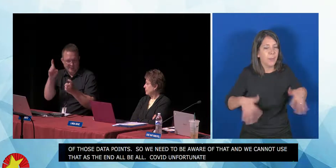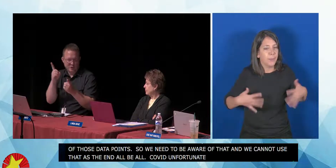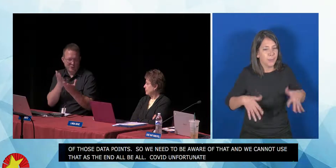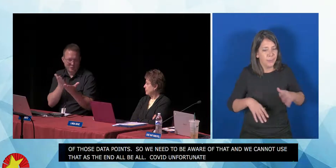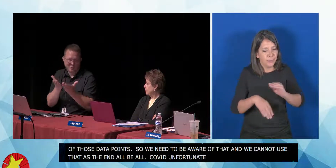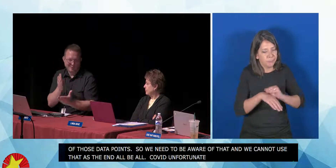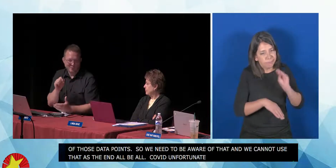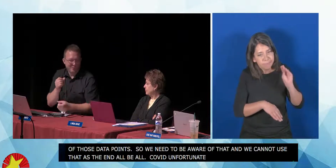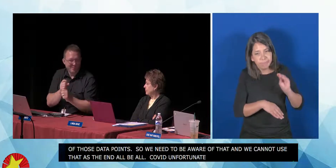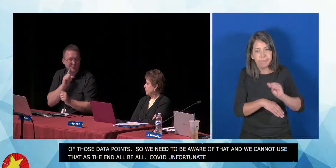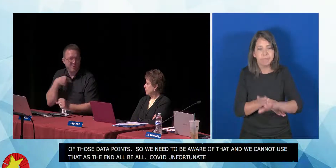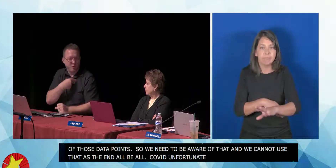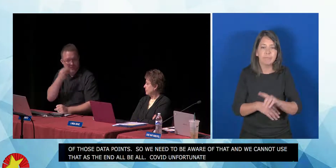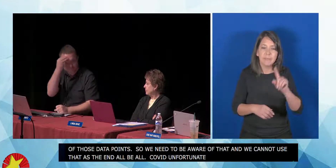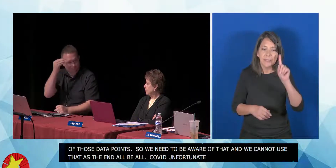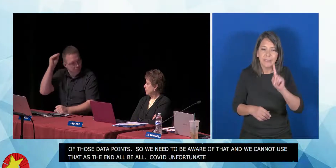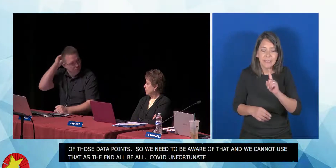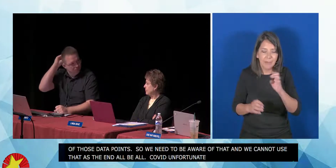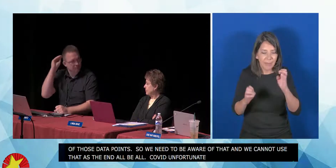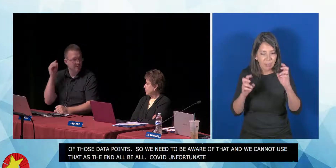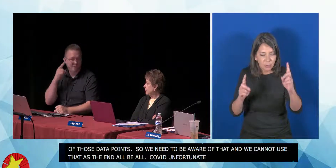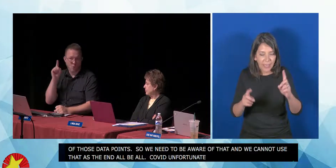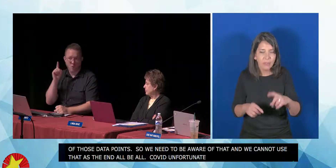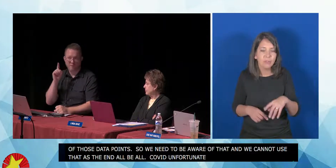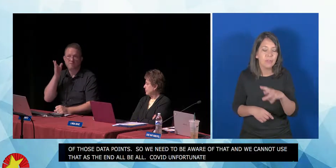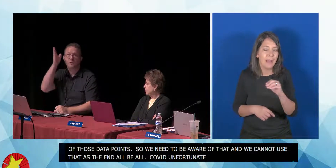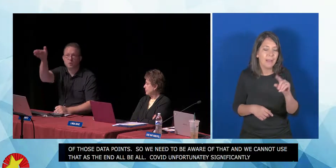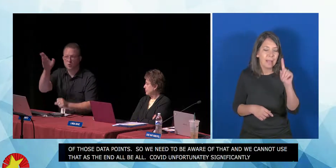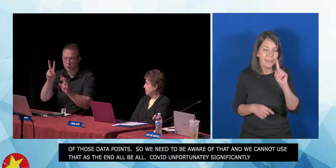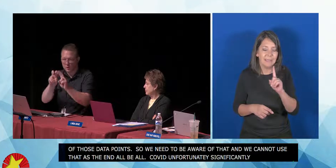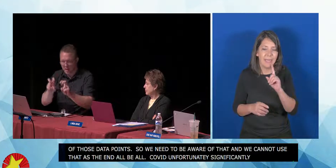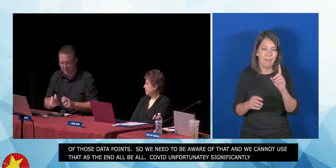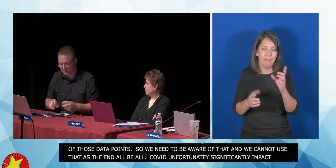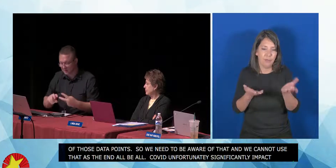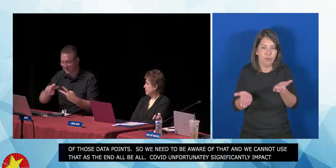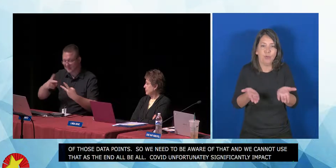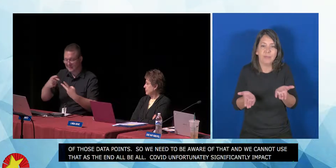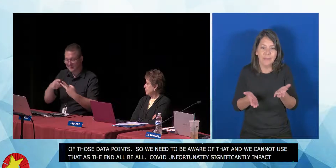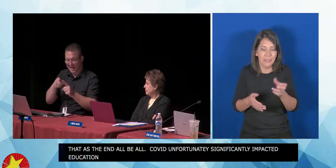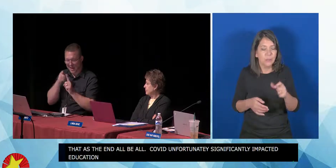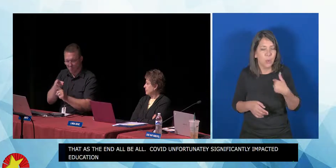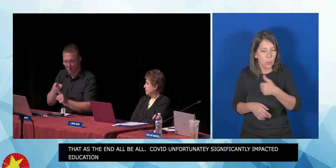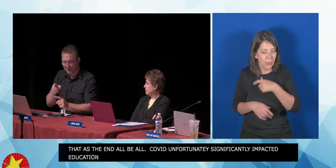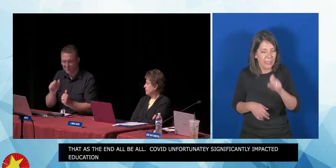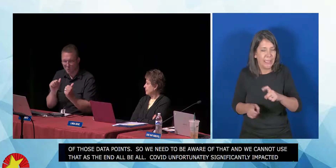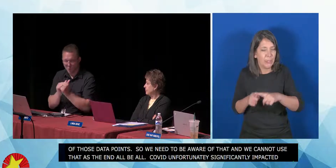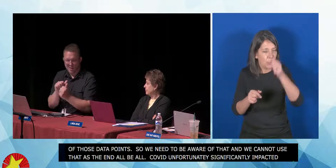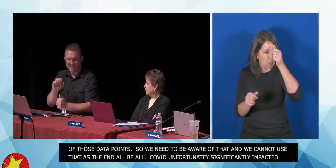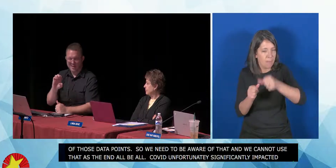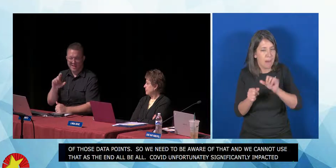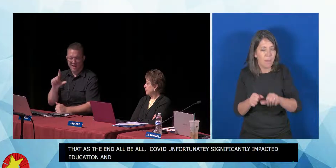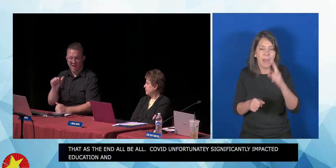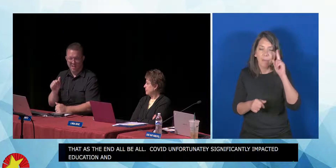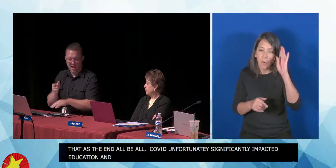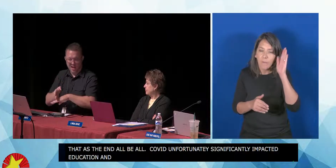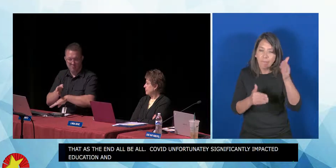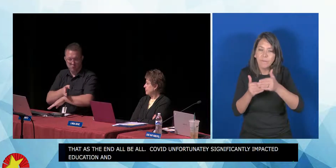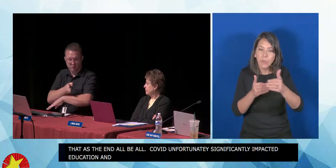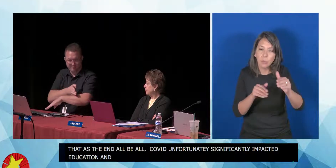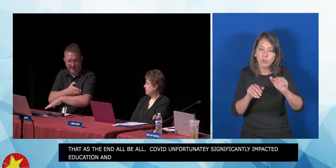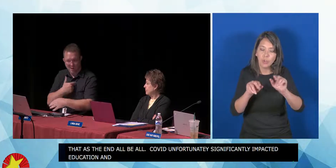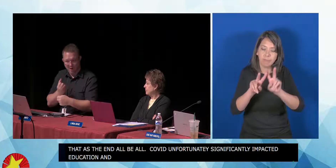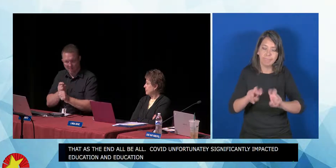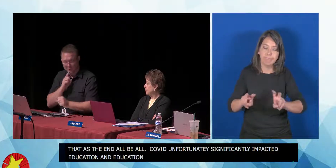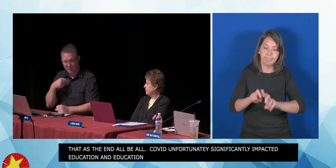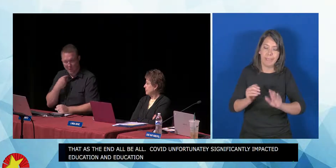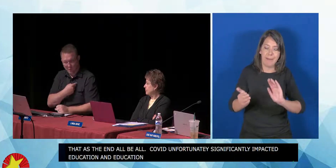significantly impacted deaf education and deaf education services, so that's something that we need to keep in mind as far as future analysis goes. The second point